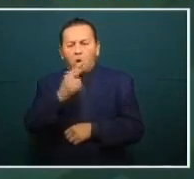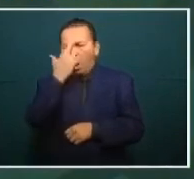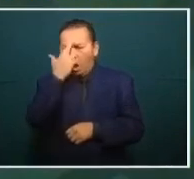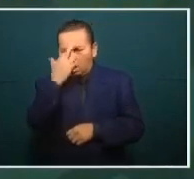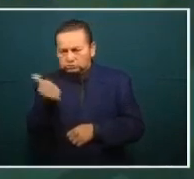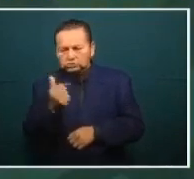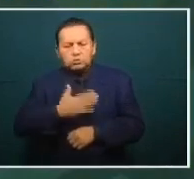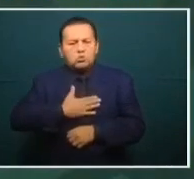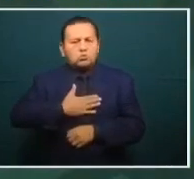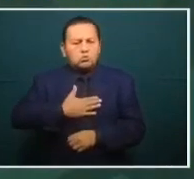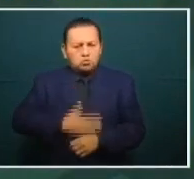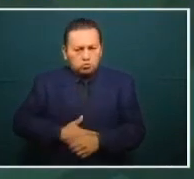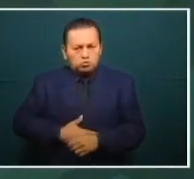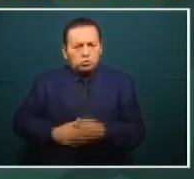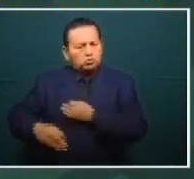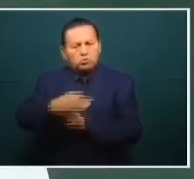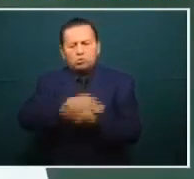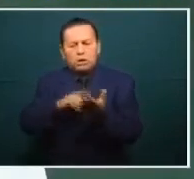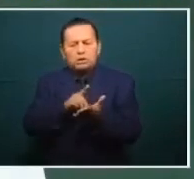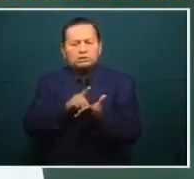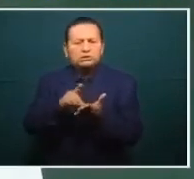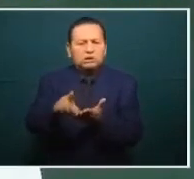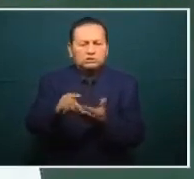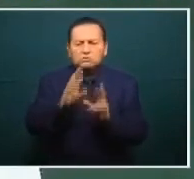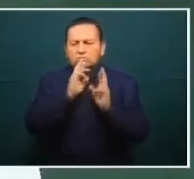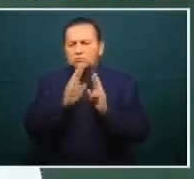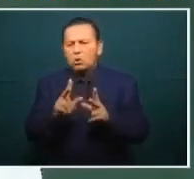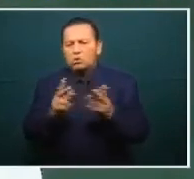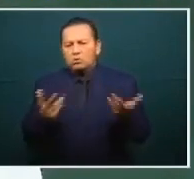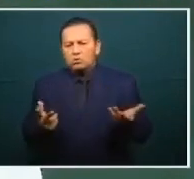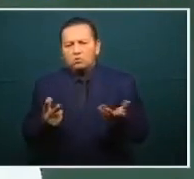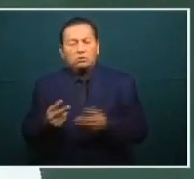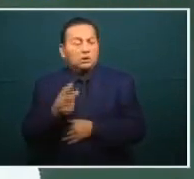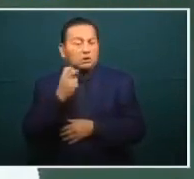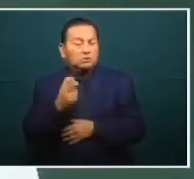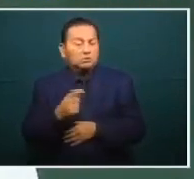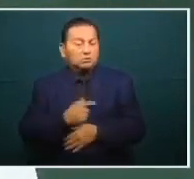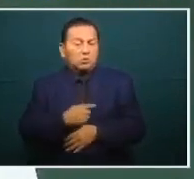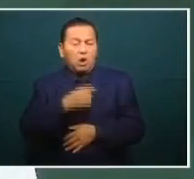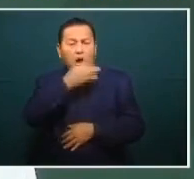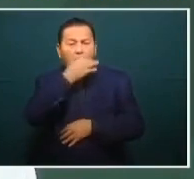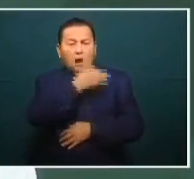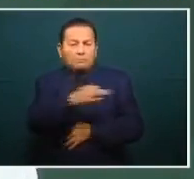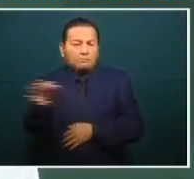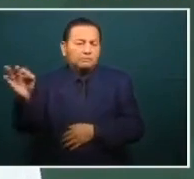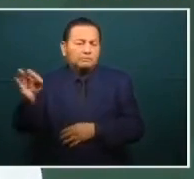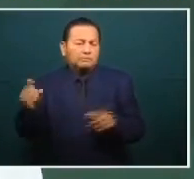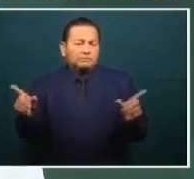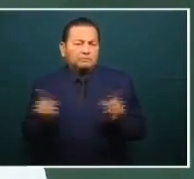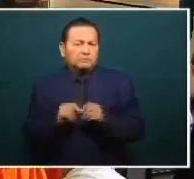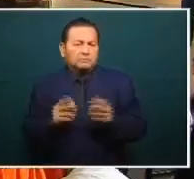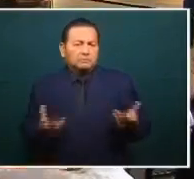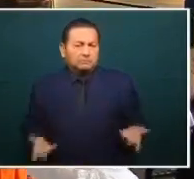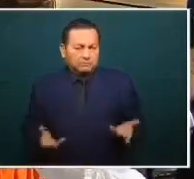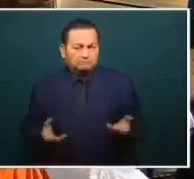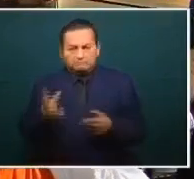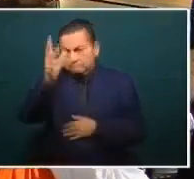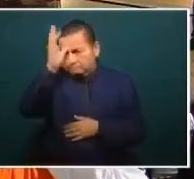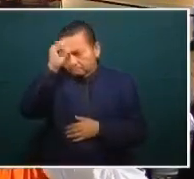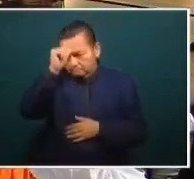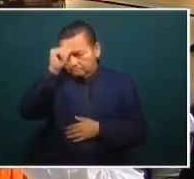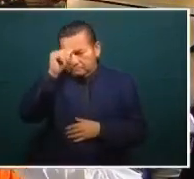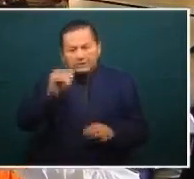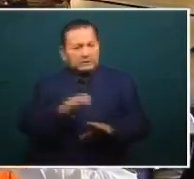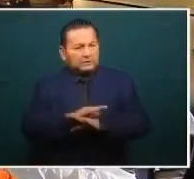will be by force. Everything will be due to reason, justice,